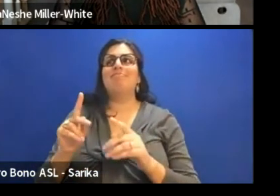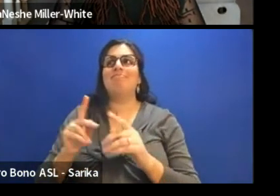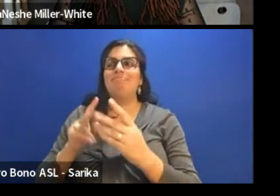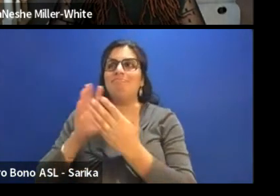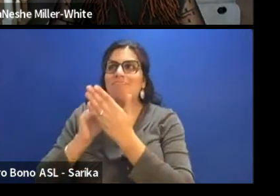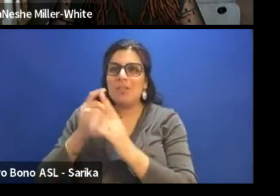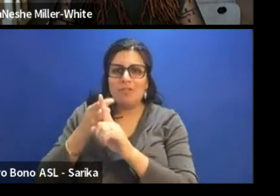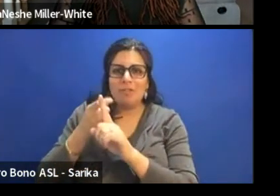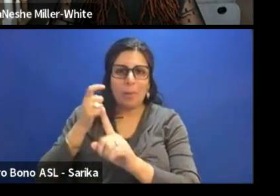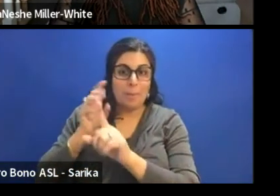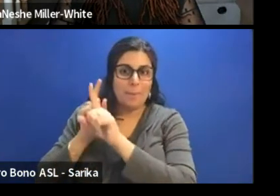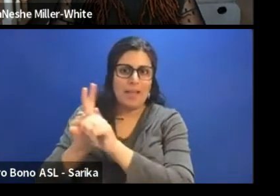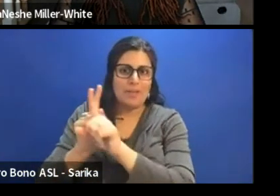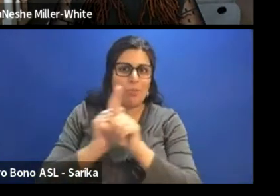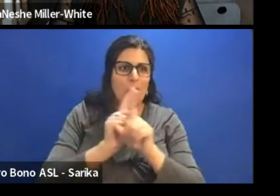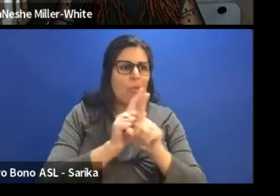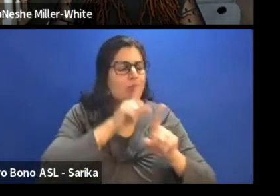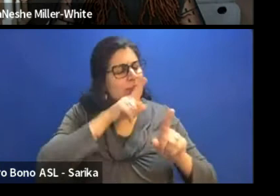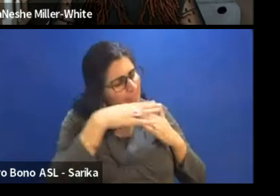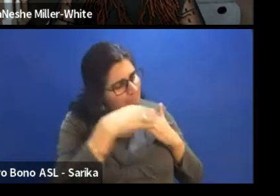really guide you, right,